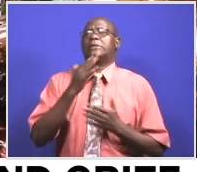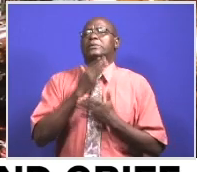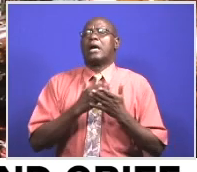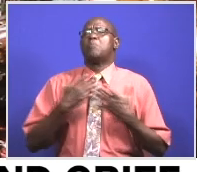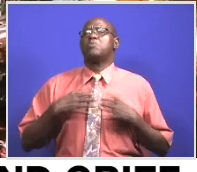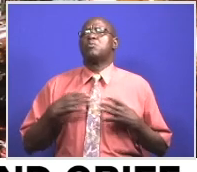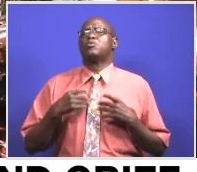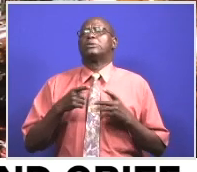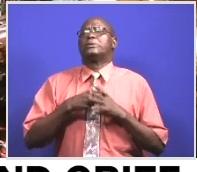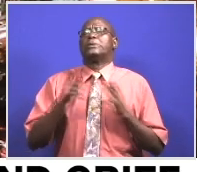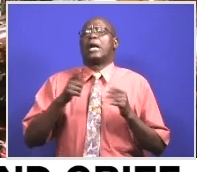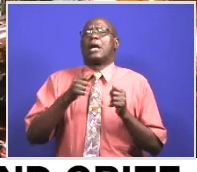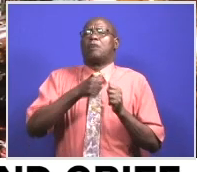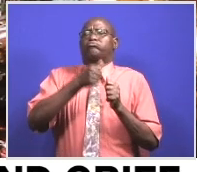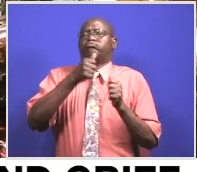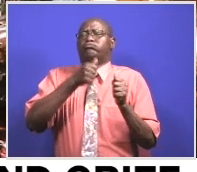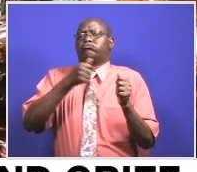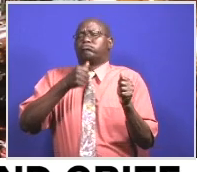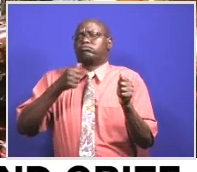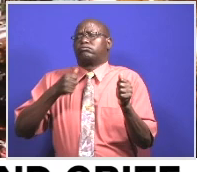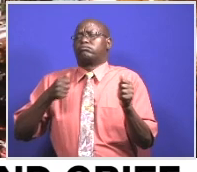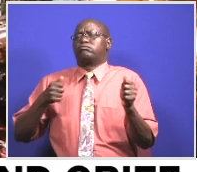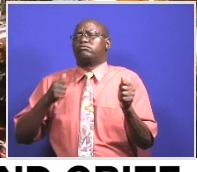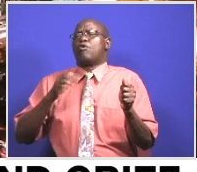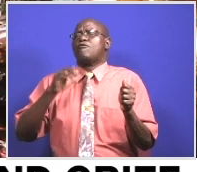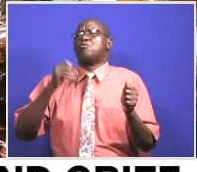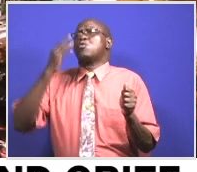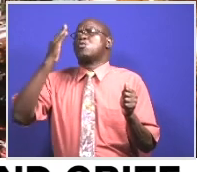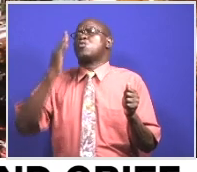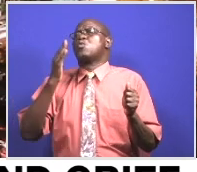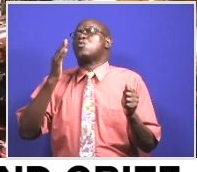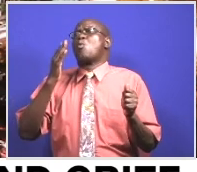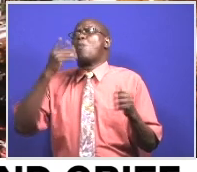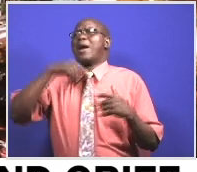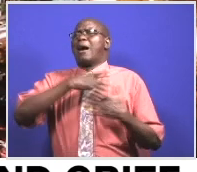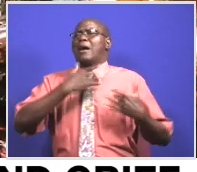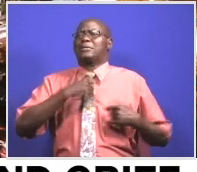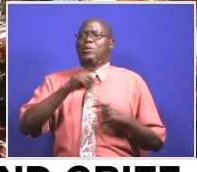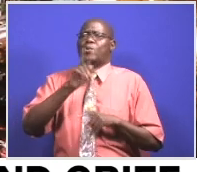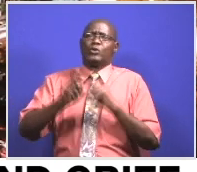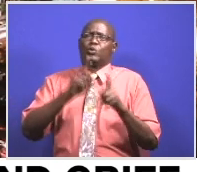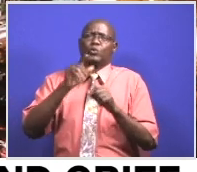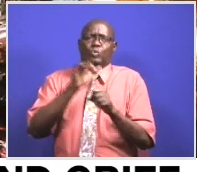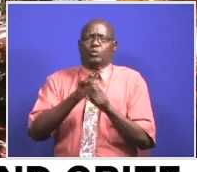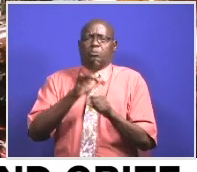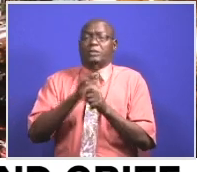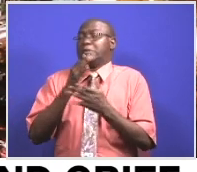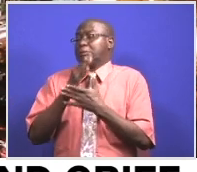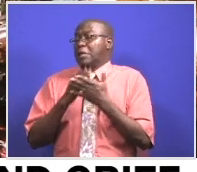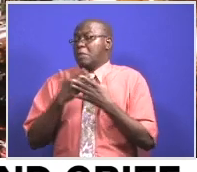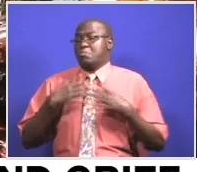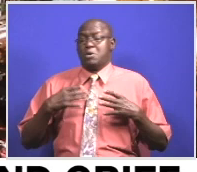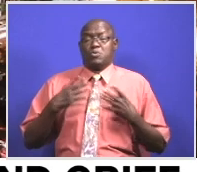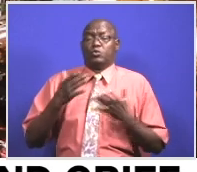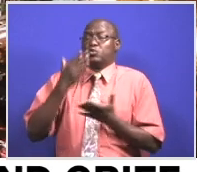from God because there is that too much question in your heart. God, why would you choose me? Some people will not even stop